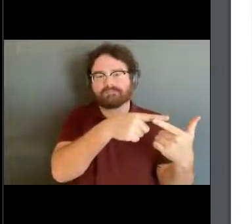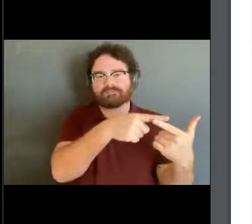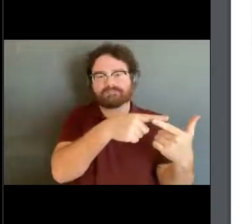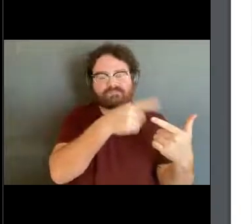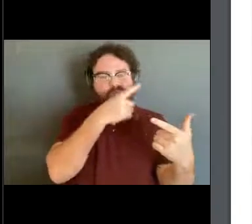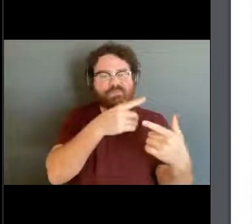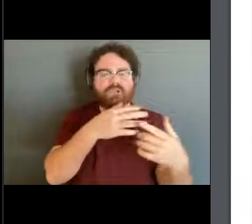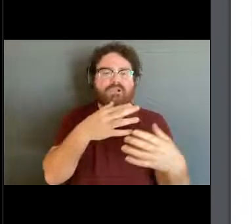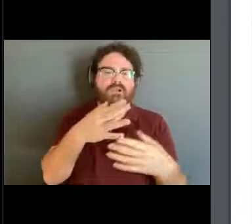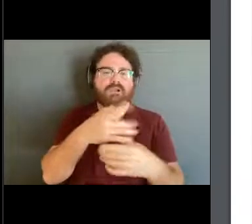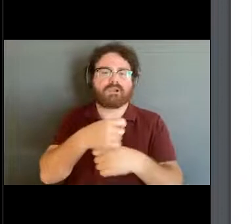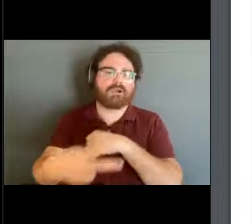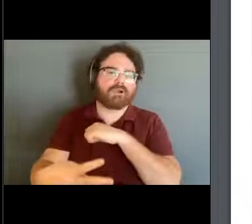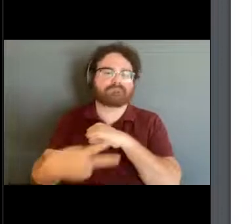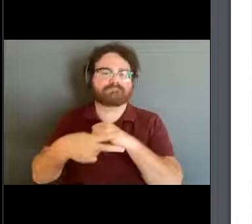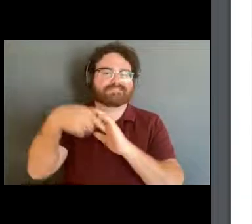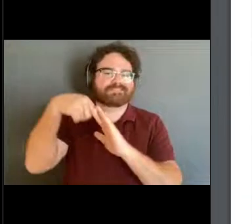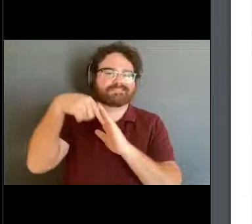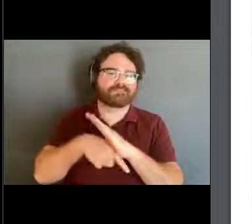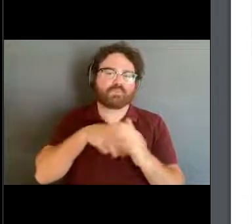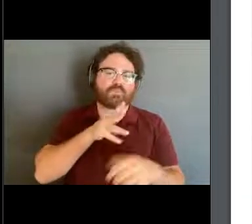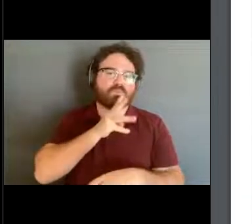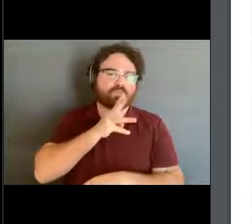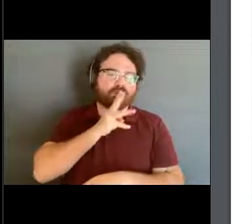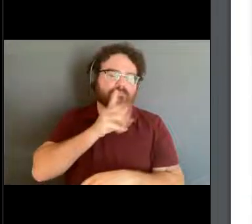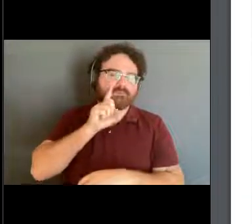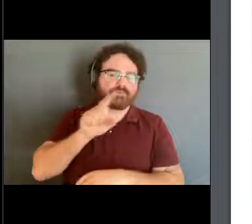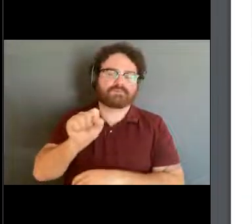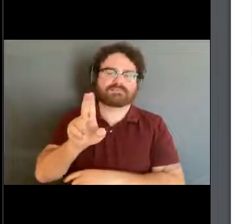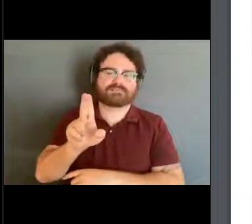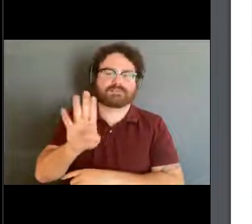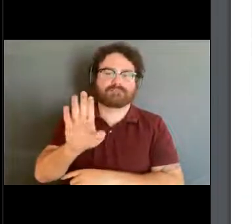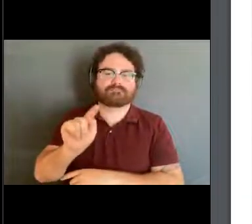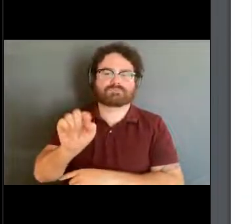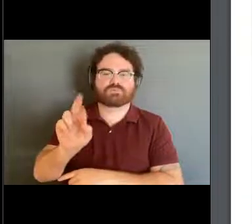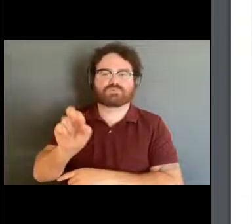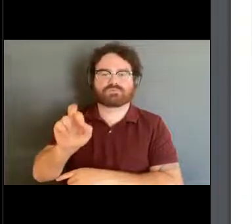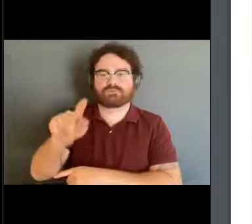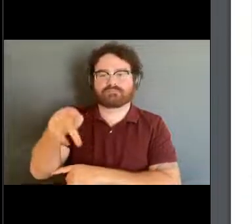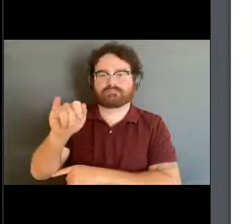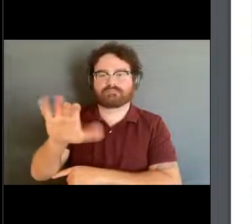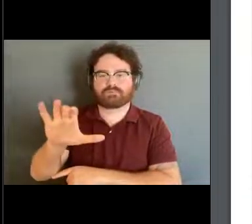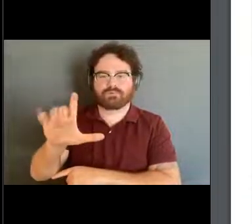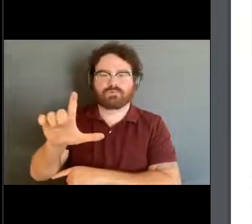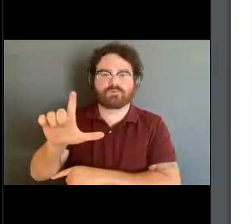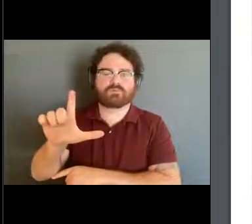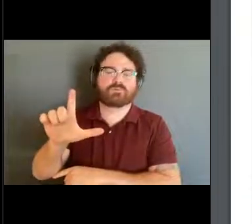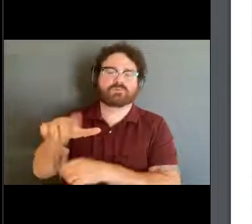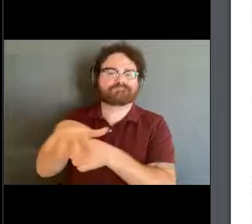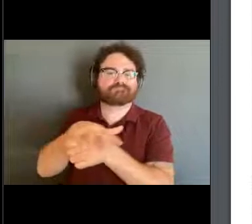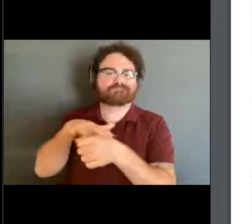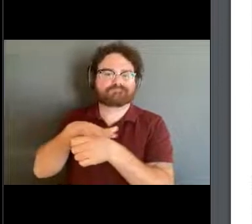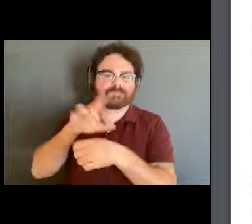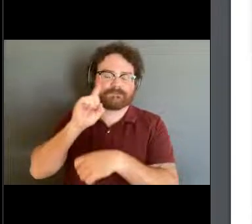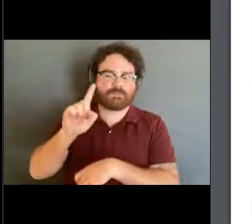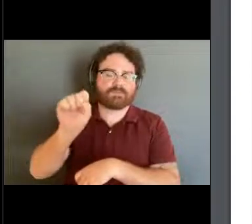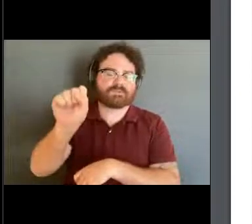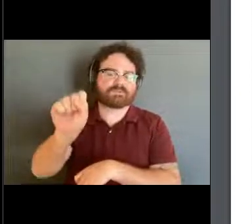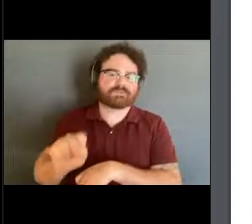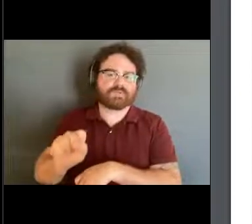accumulating in the deeper waters of the subtropical regions in the